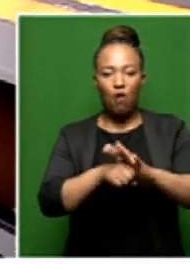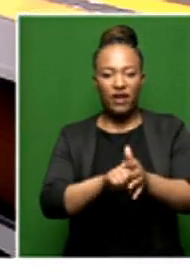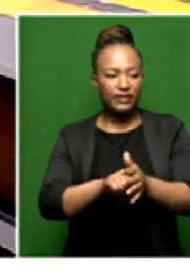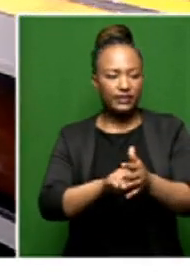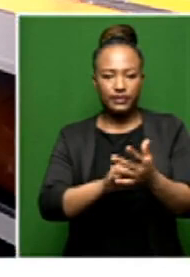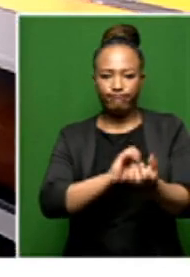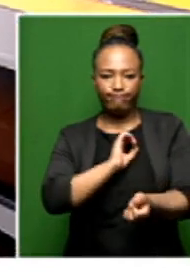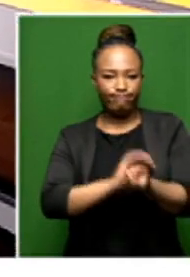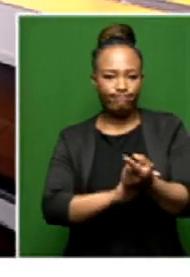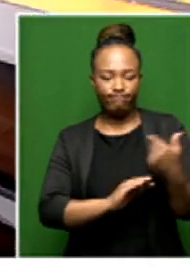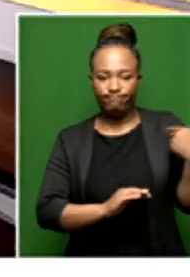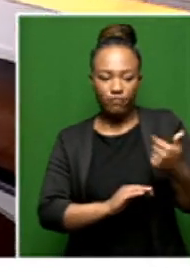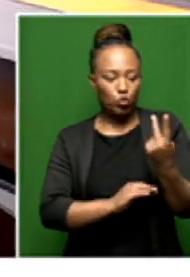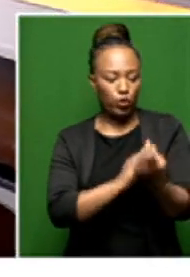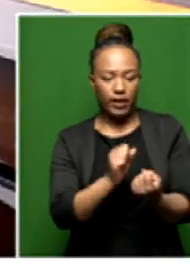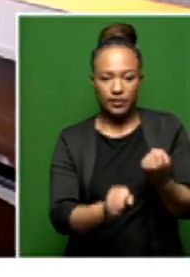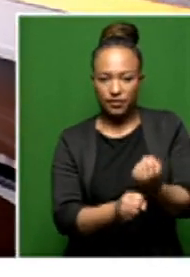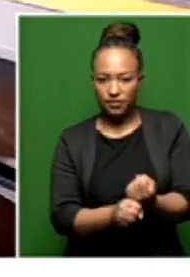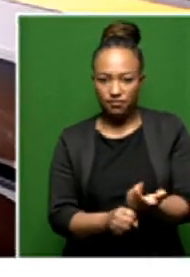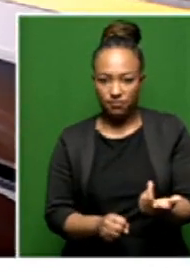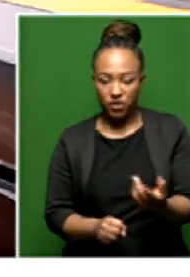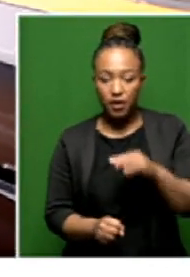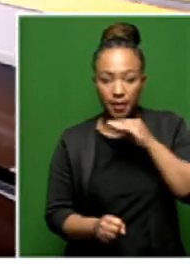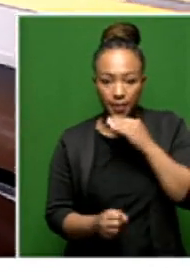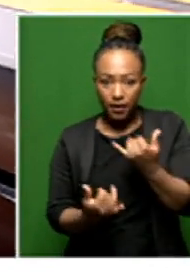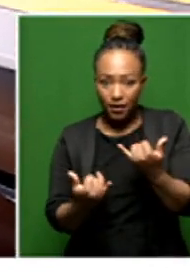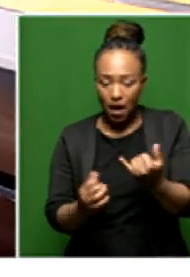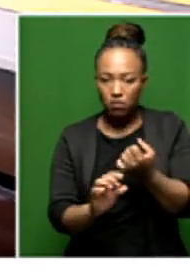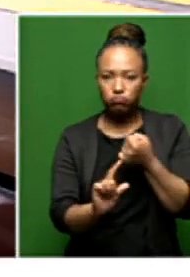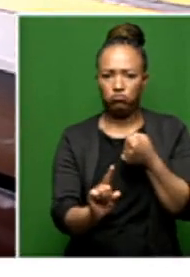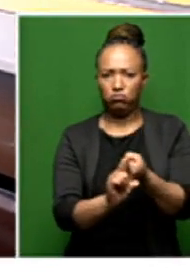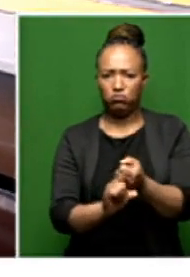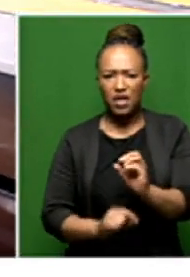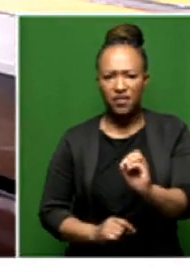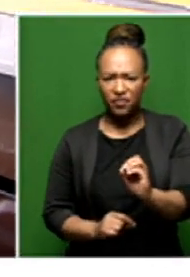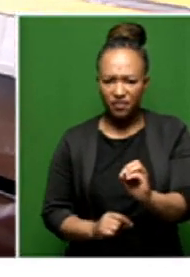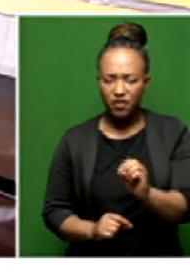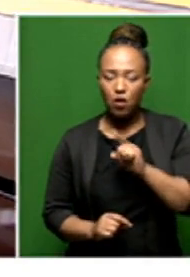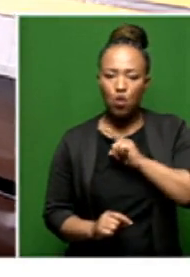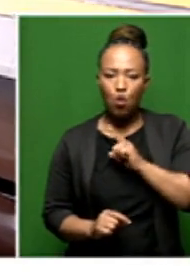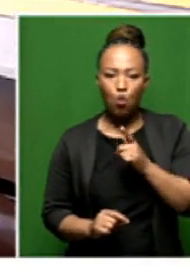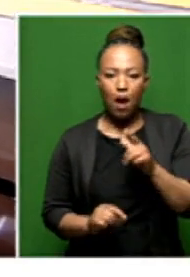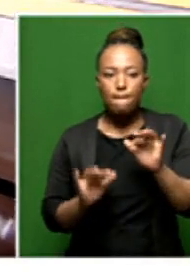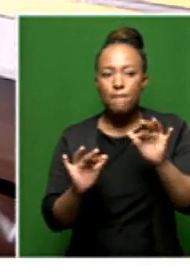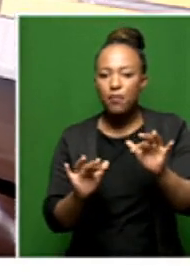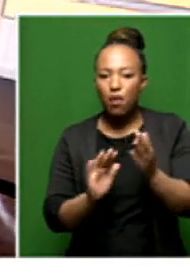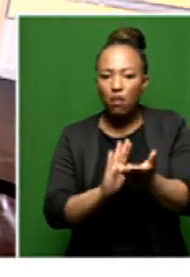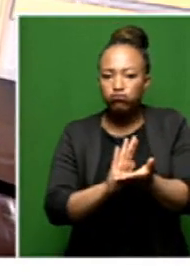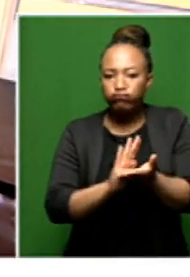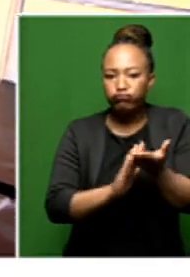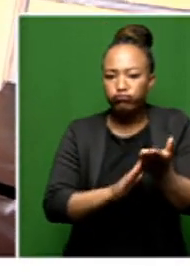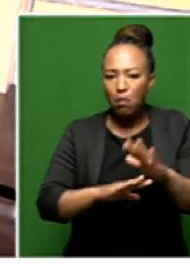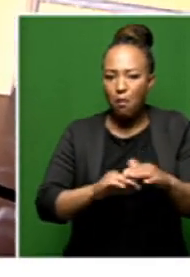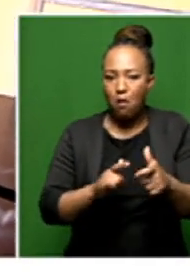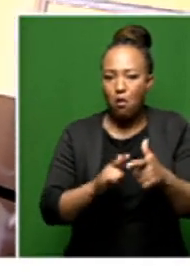over the last 2 years, did that have any sort of impact on the uptake, the increased number